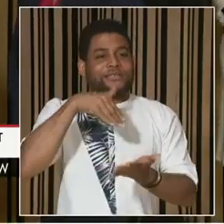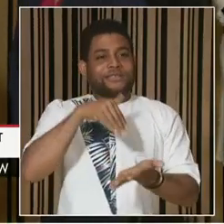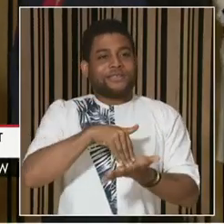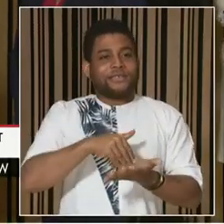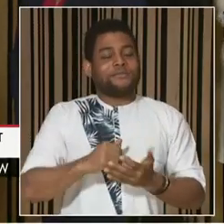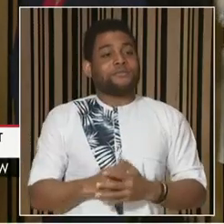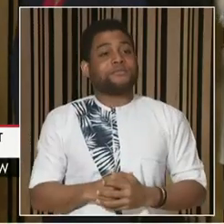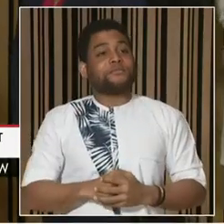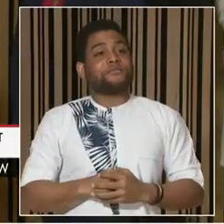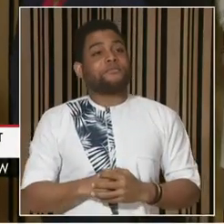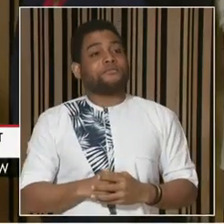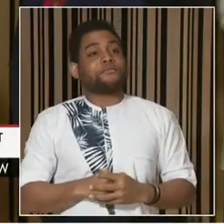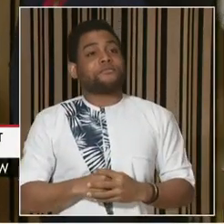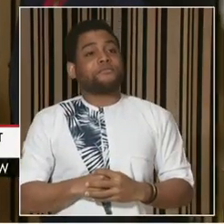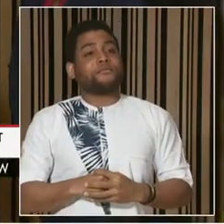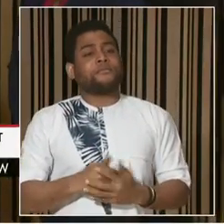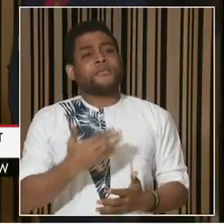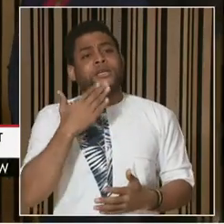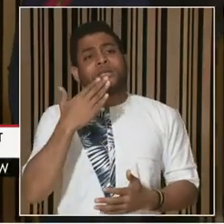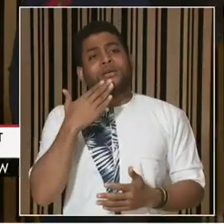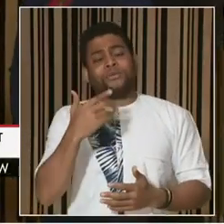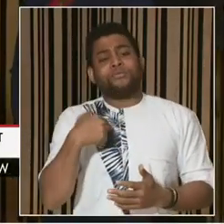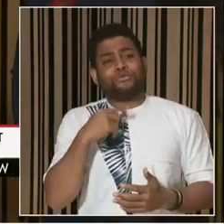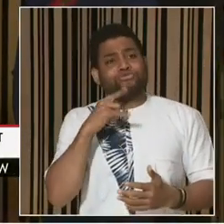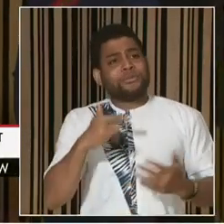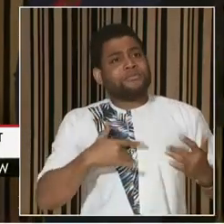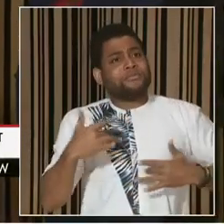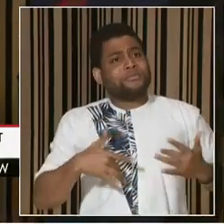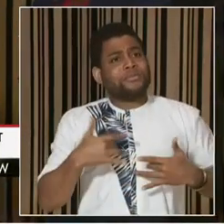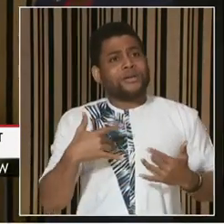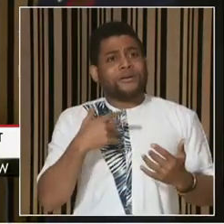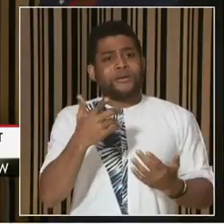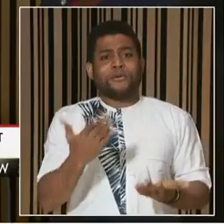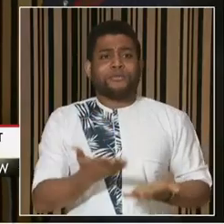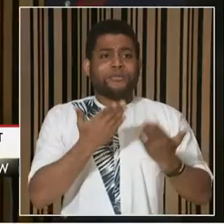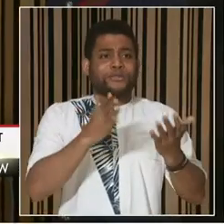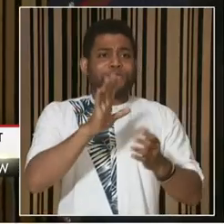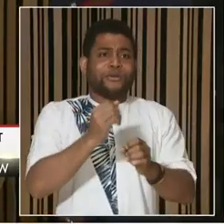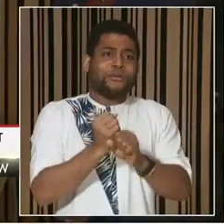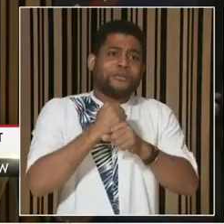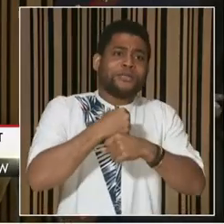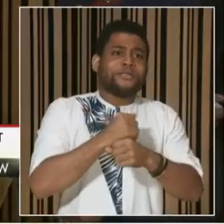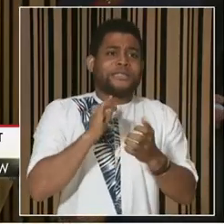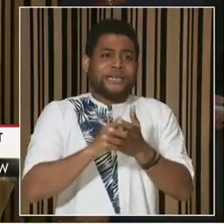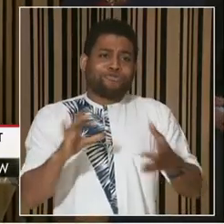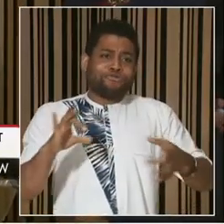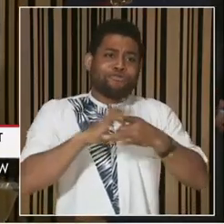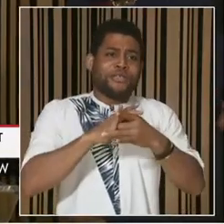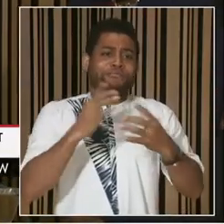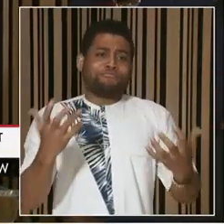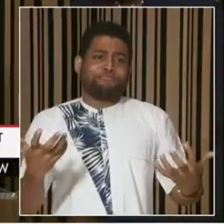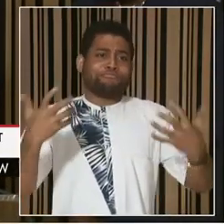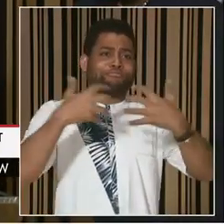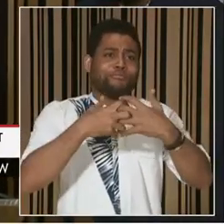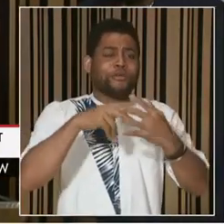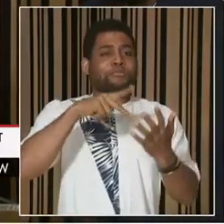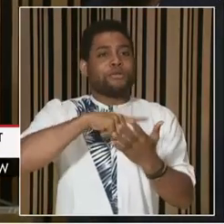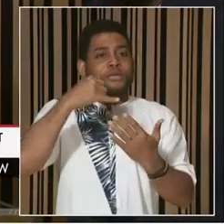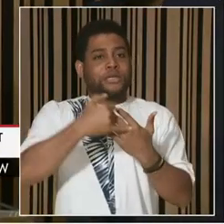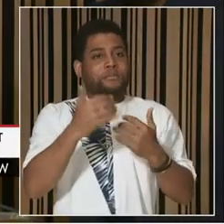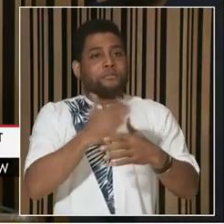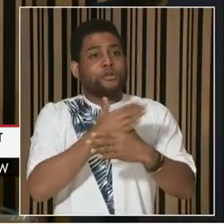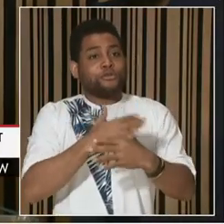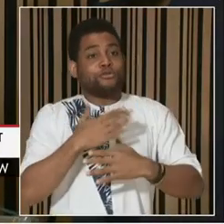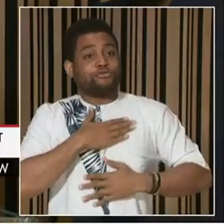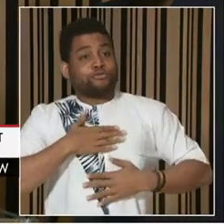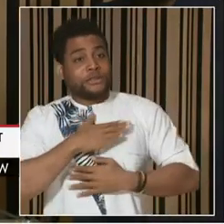Thank you, Mayor. Yes, we're extremely excited about the proposal to create a combined project between the Recreation Center and what is currently